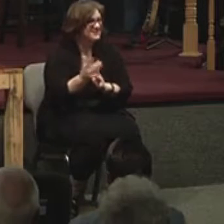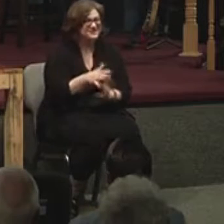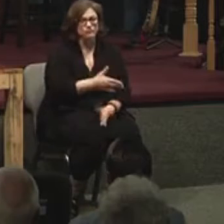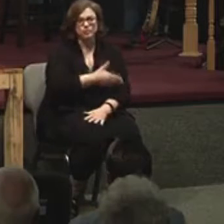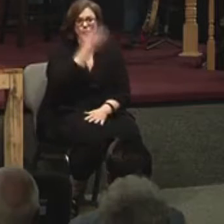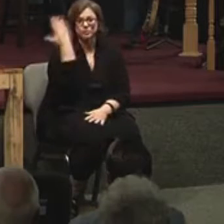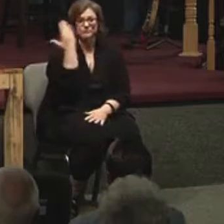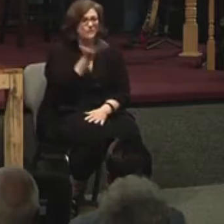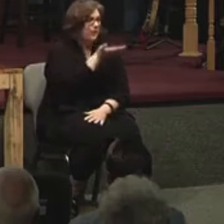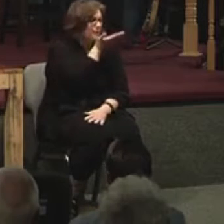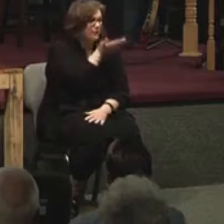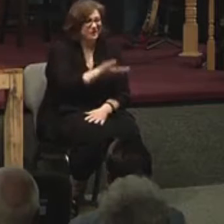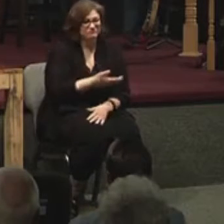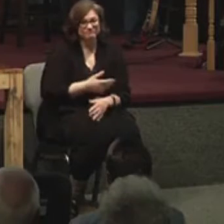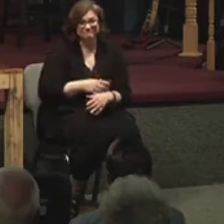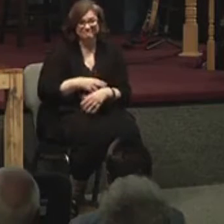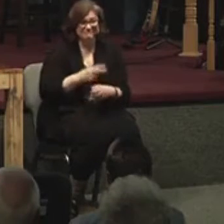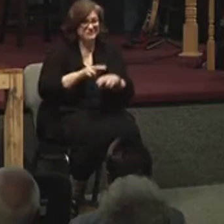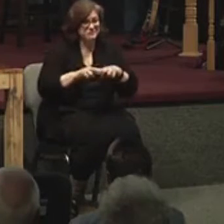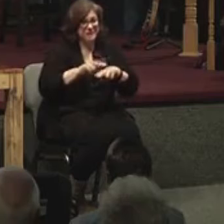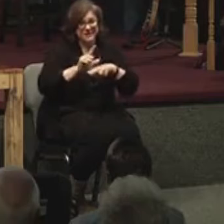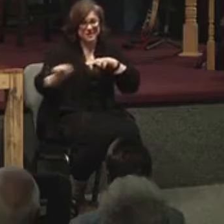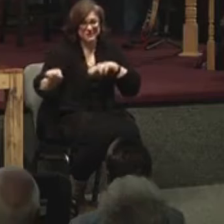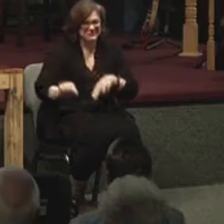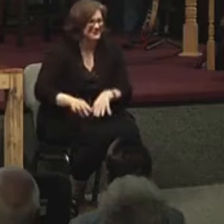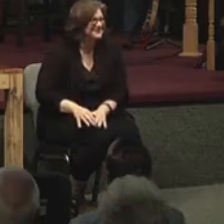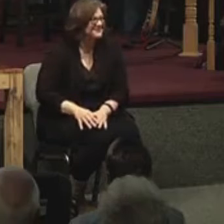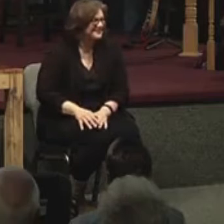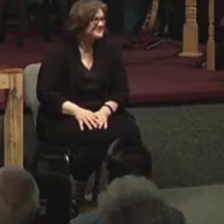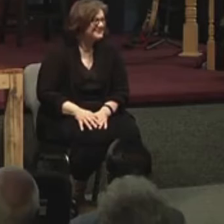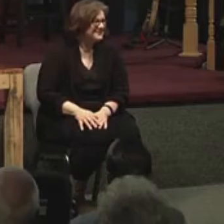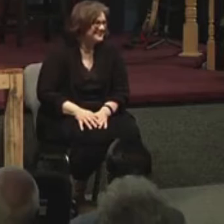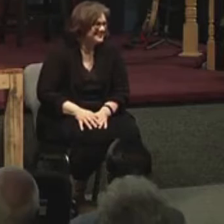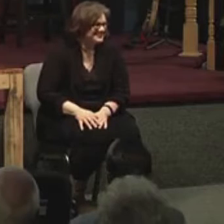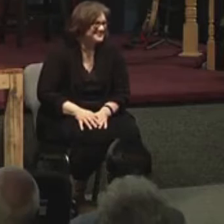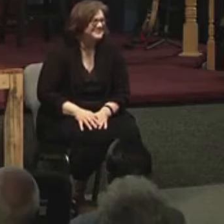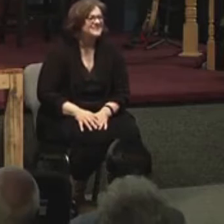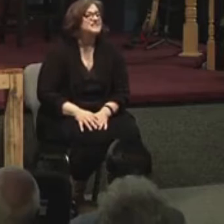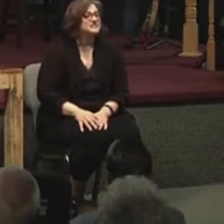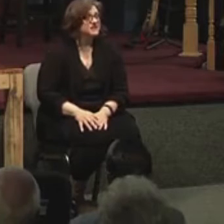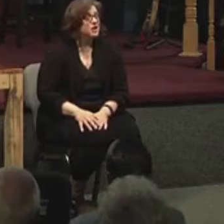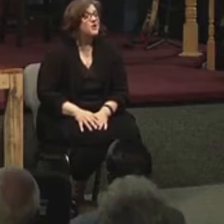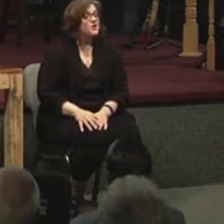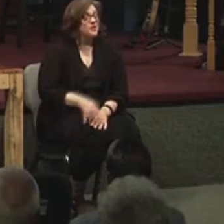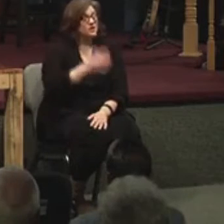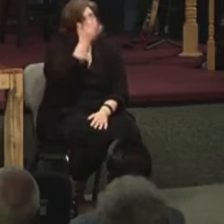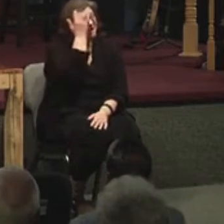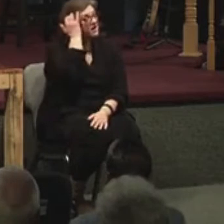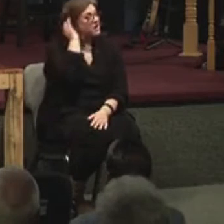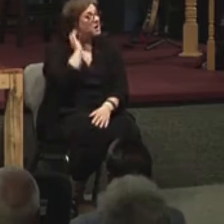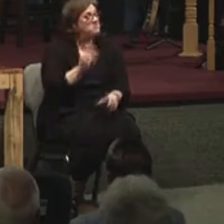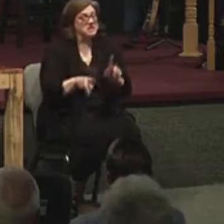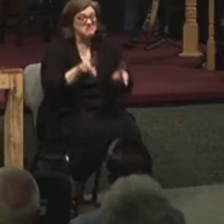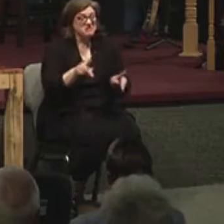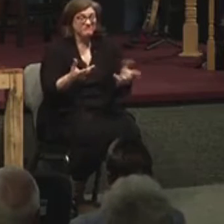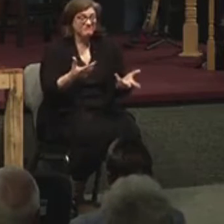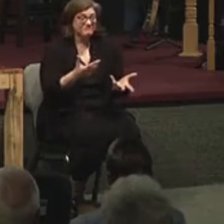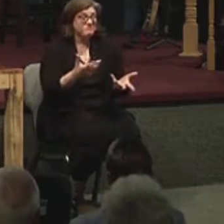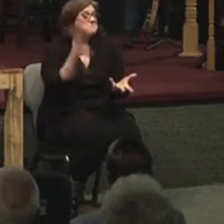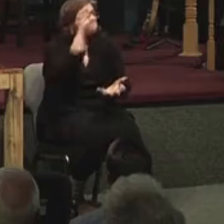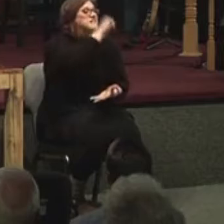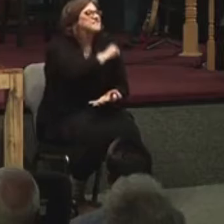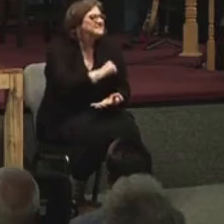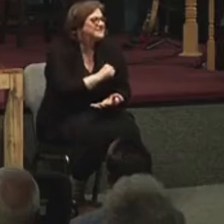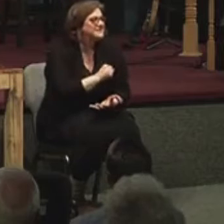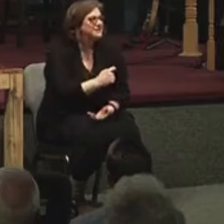out on that celebration. There are many people who missed out on the good news that God had come near.